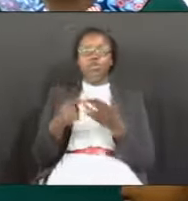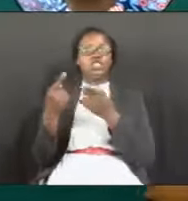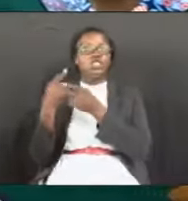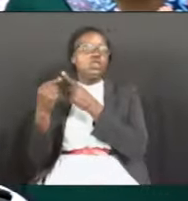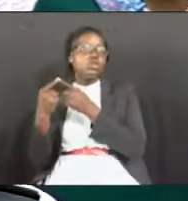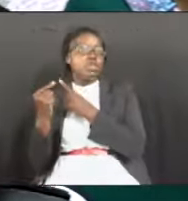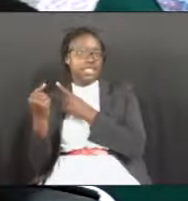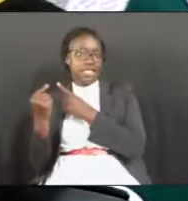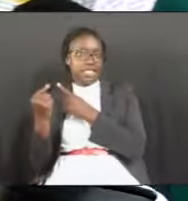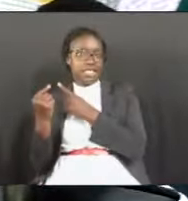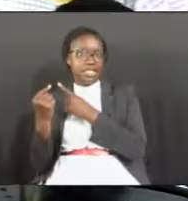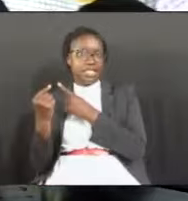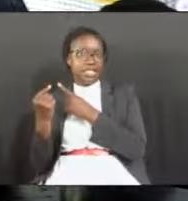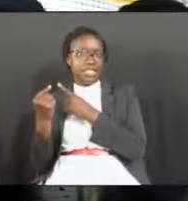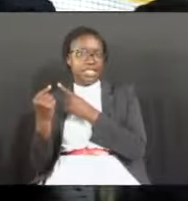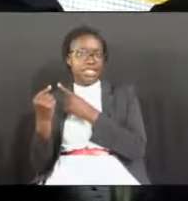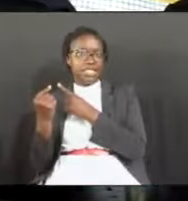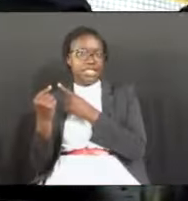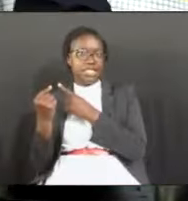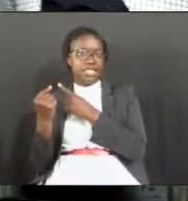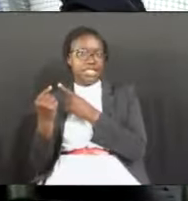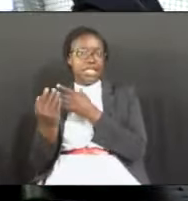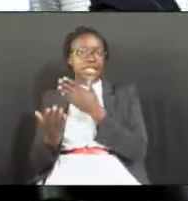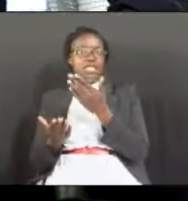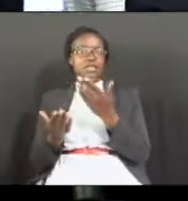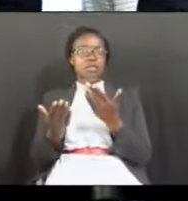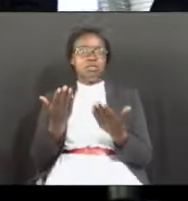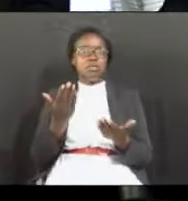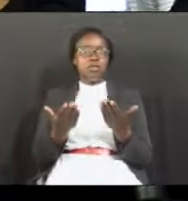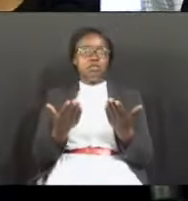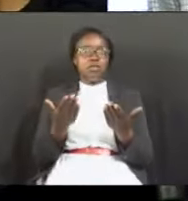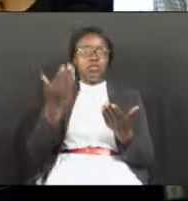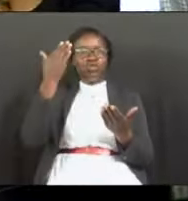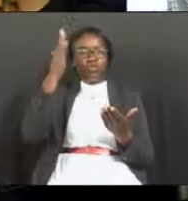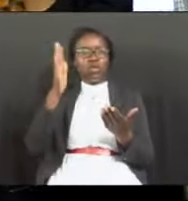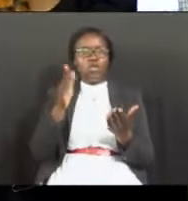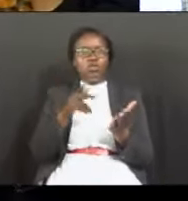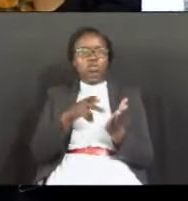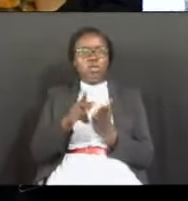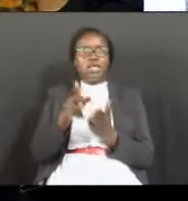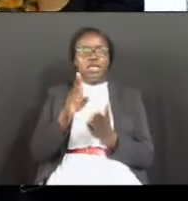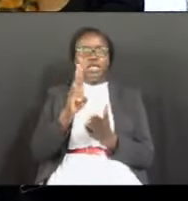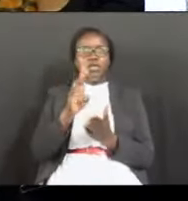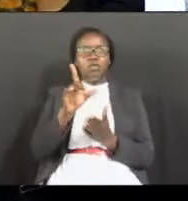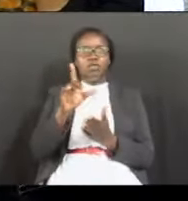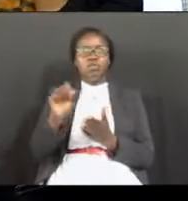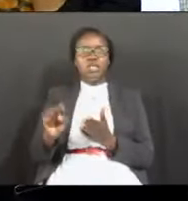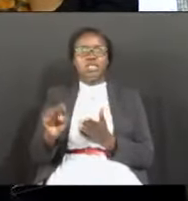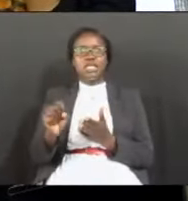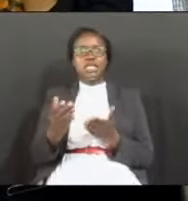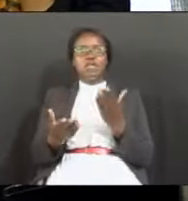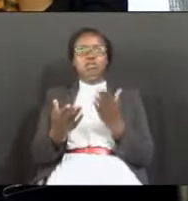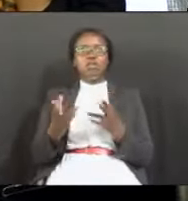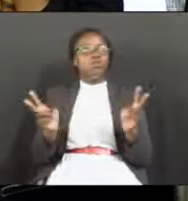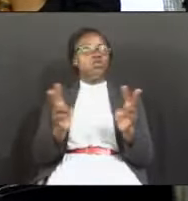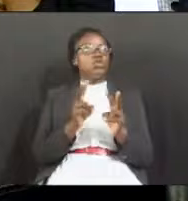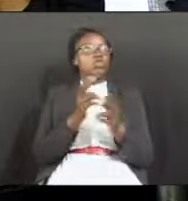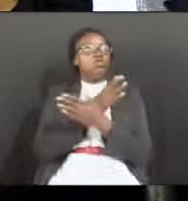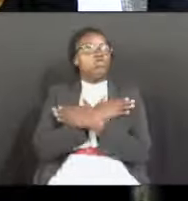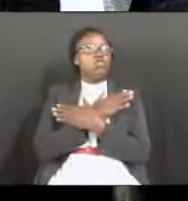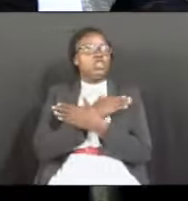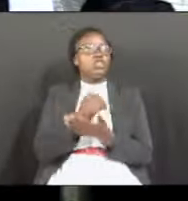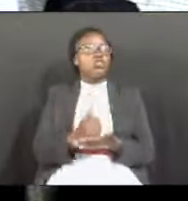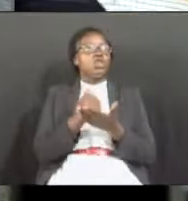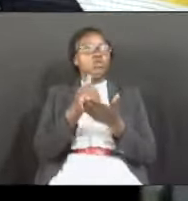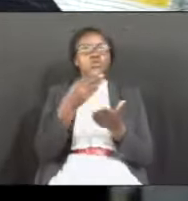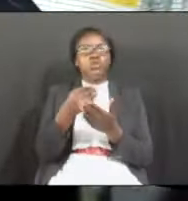experience. Maybe you don't know how to pay your bills. Maybe you came here to look for friends to help you with money